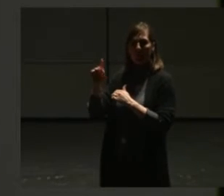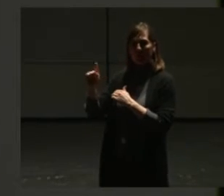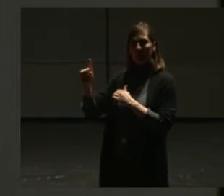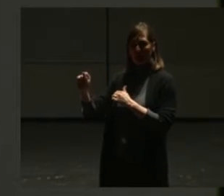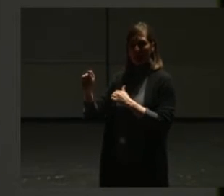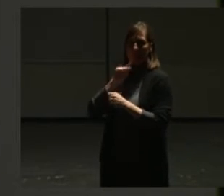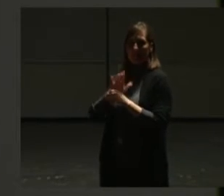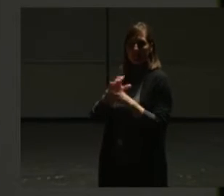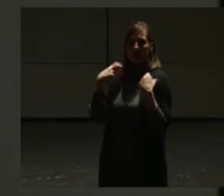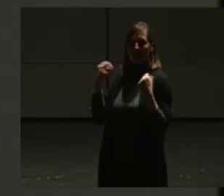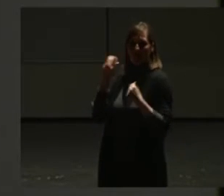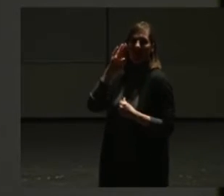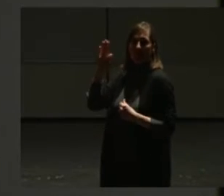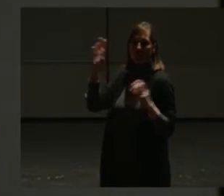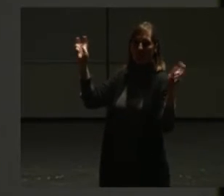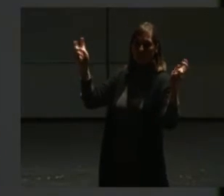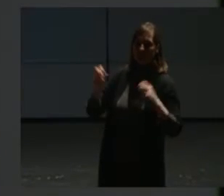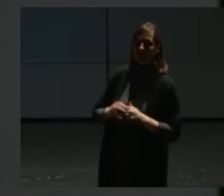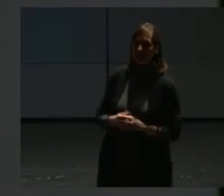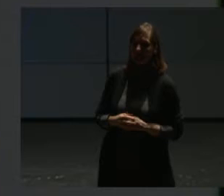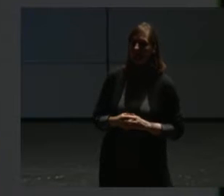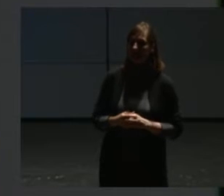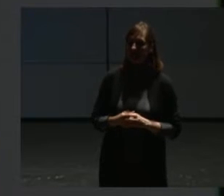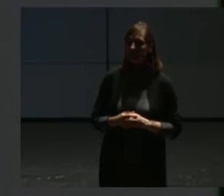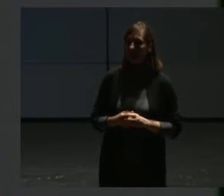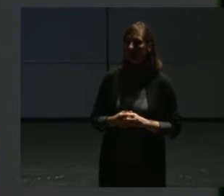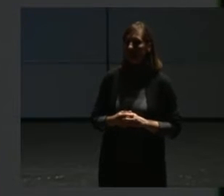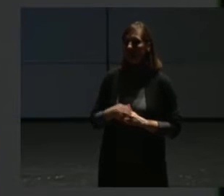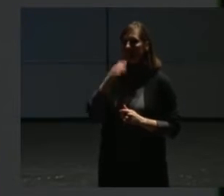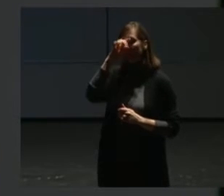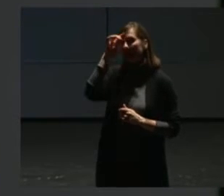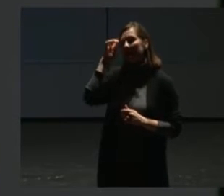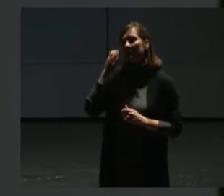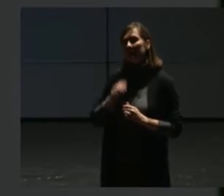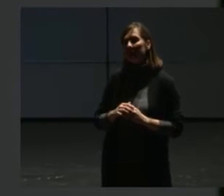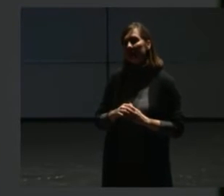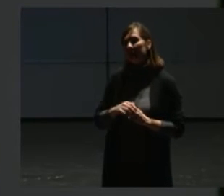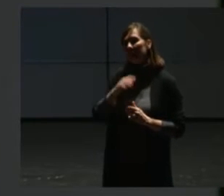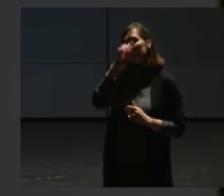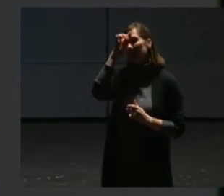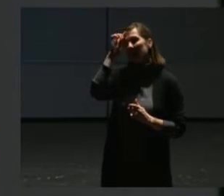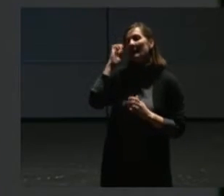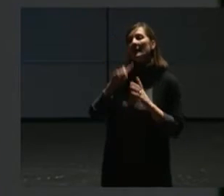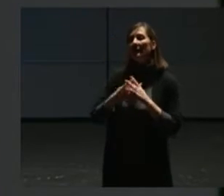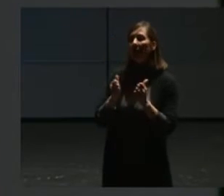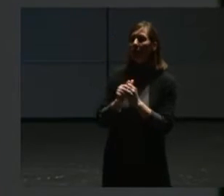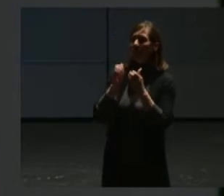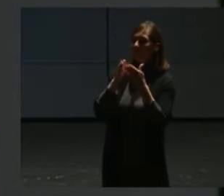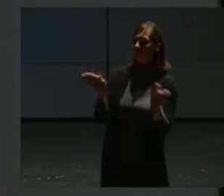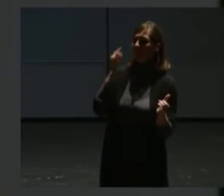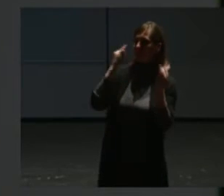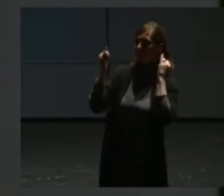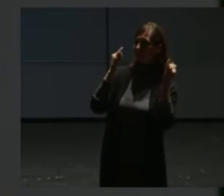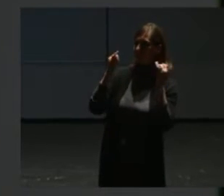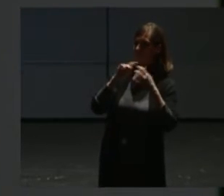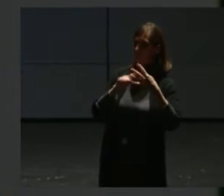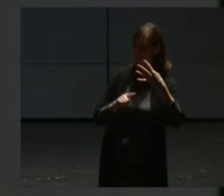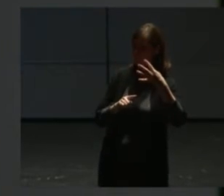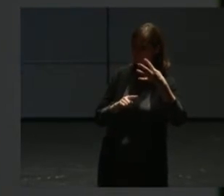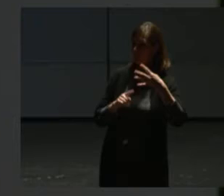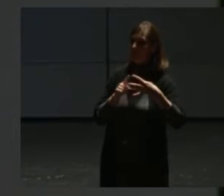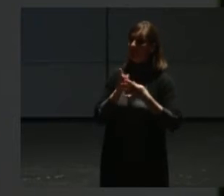future. I'll start today by giving you an overview of the four areas that we'll cover. Primarily, we'll talk about our budget